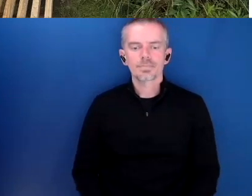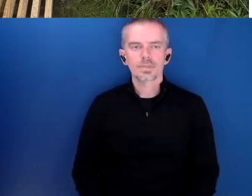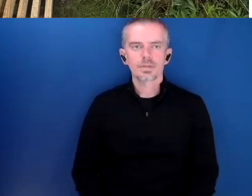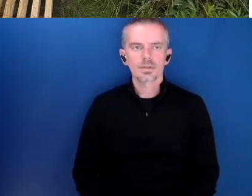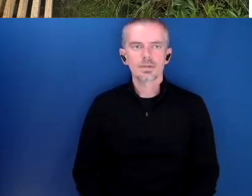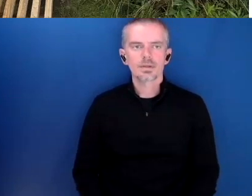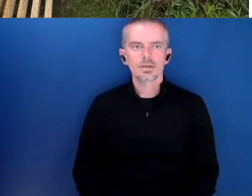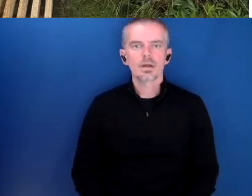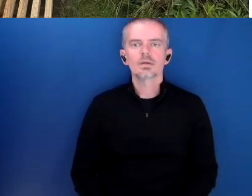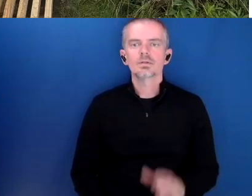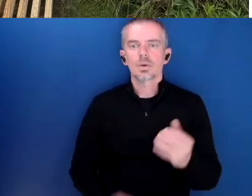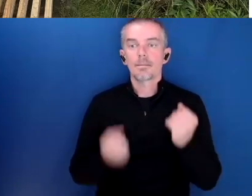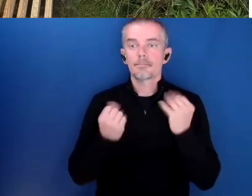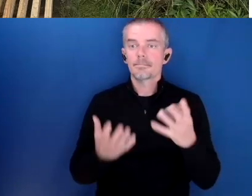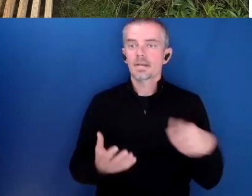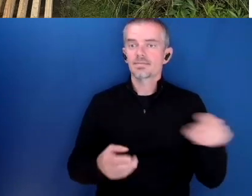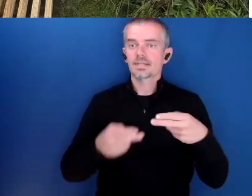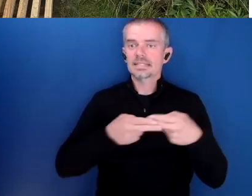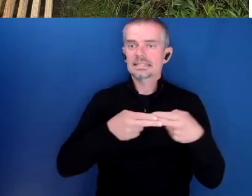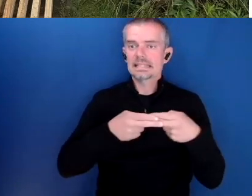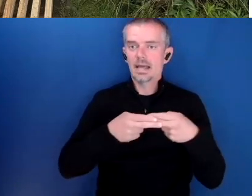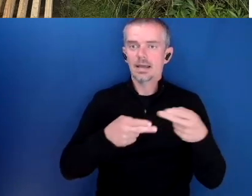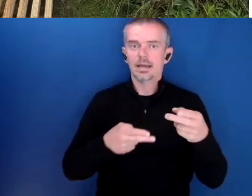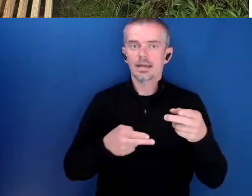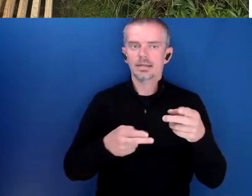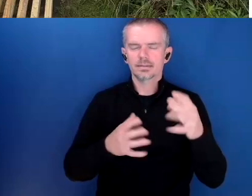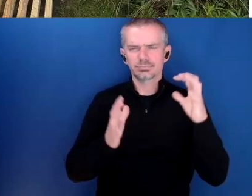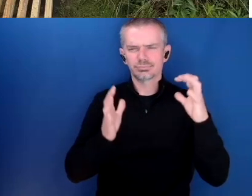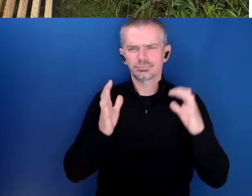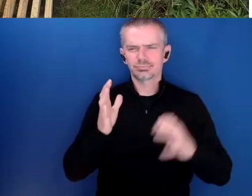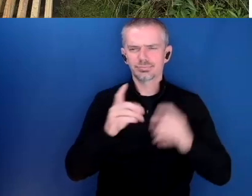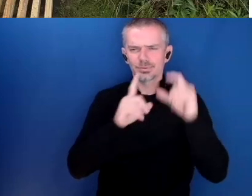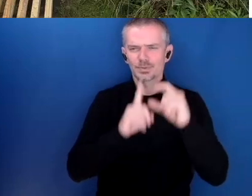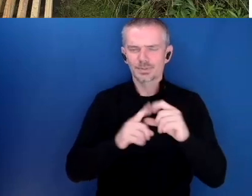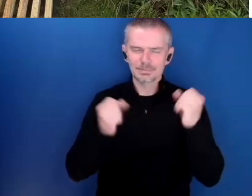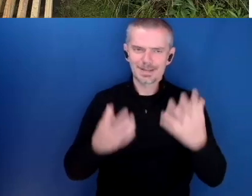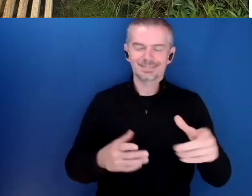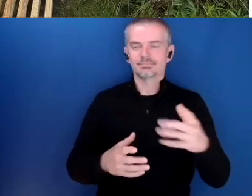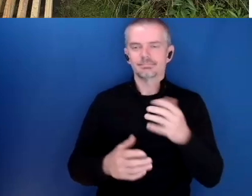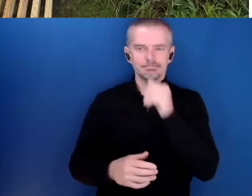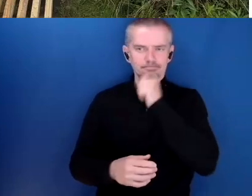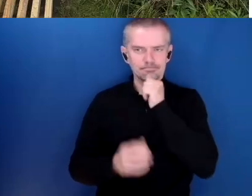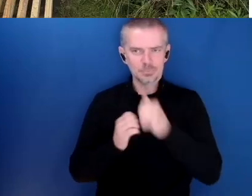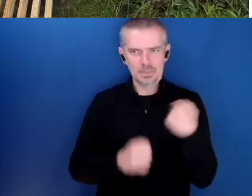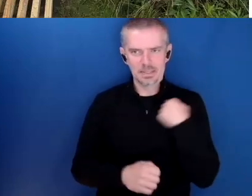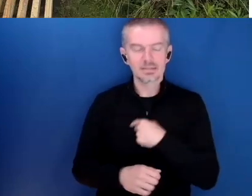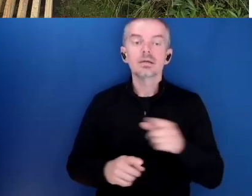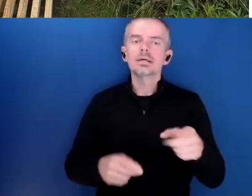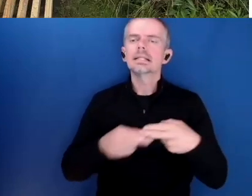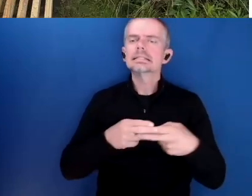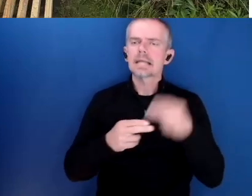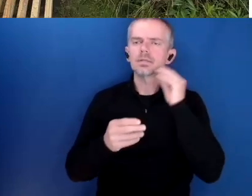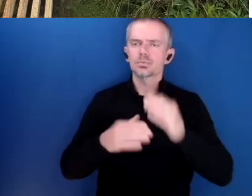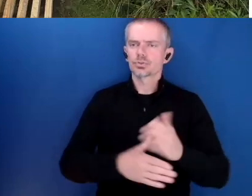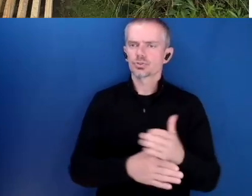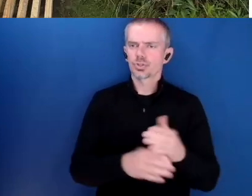So many of these slides have been a bit text heavy, and so please bear with us. The good news is these slides will be available for